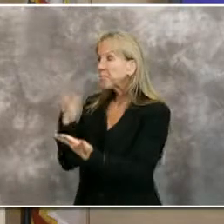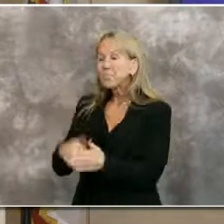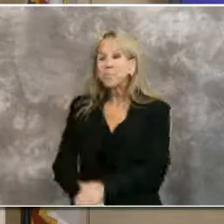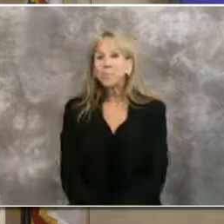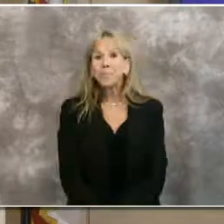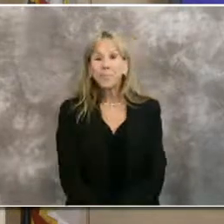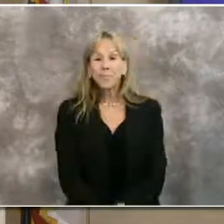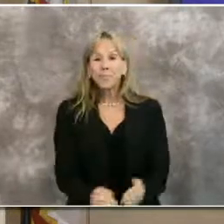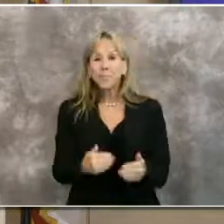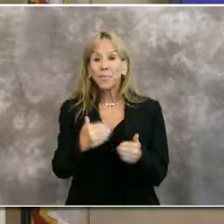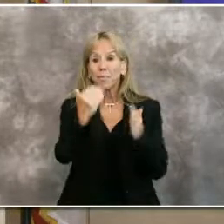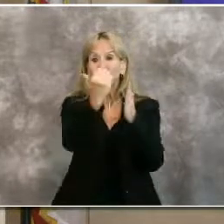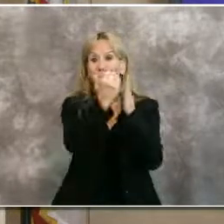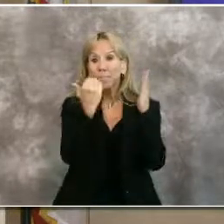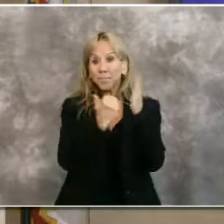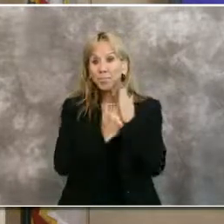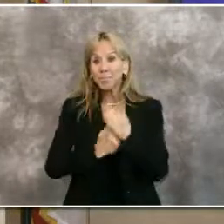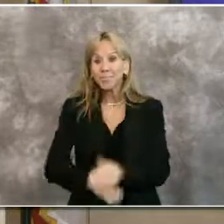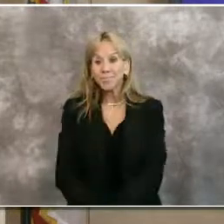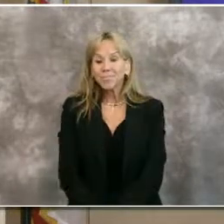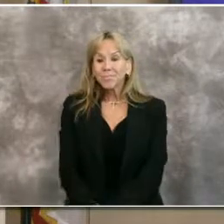question.